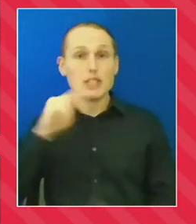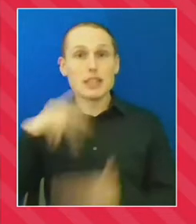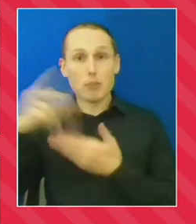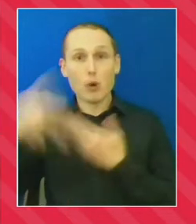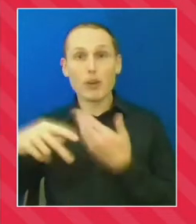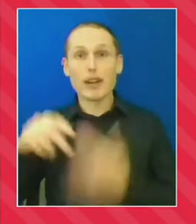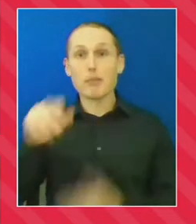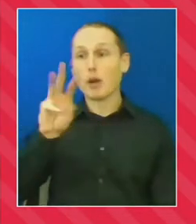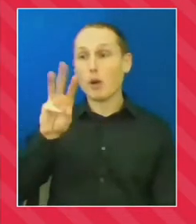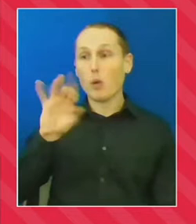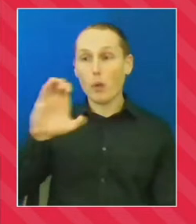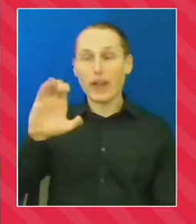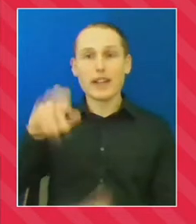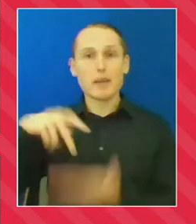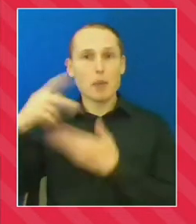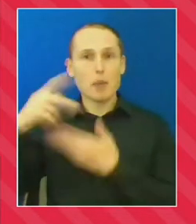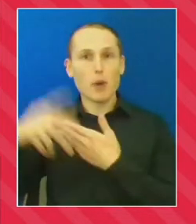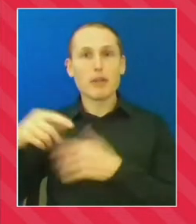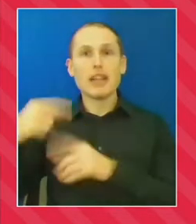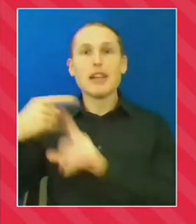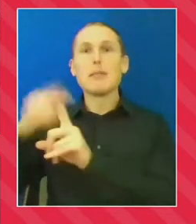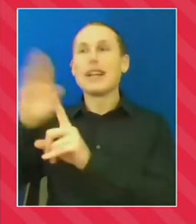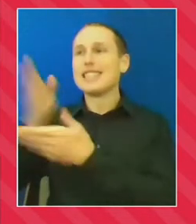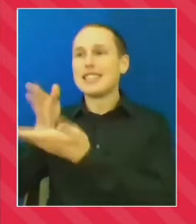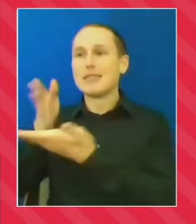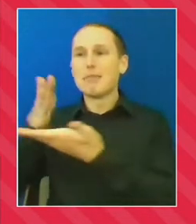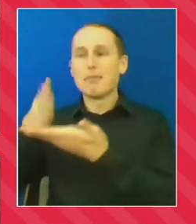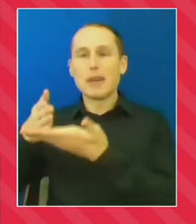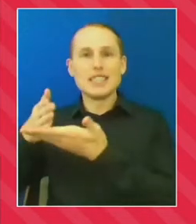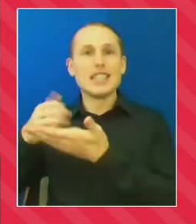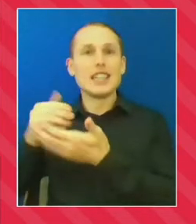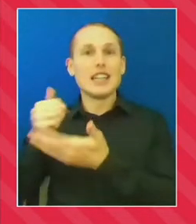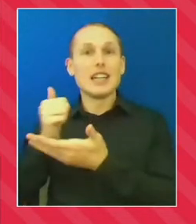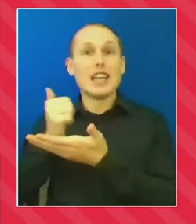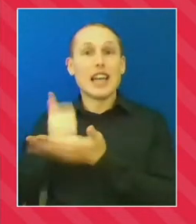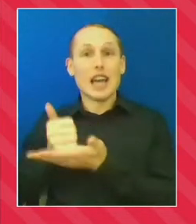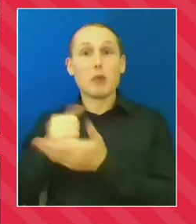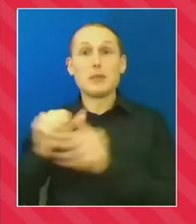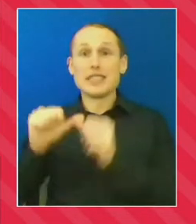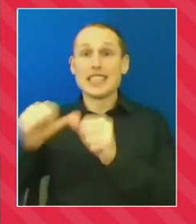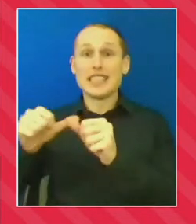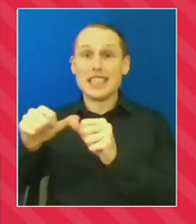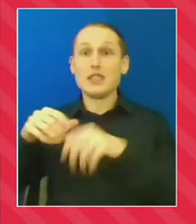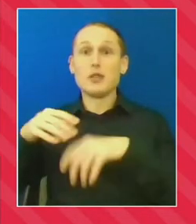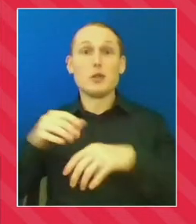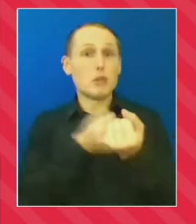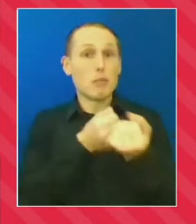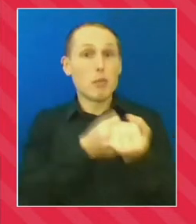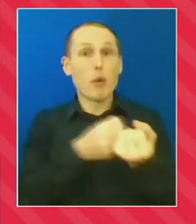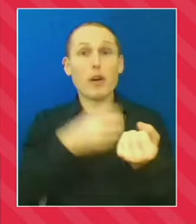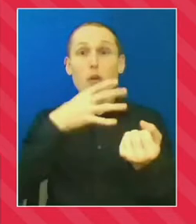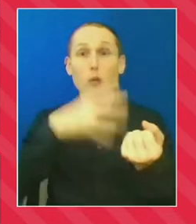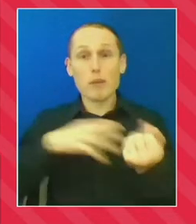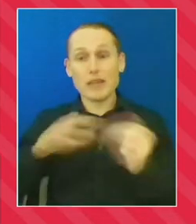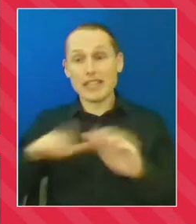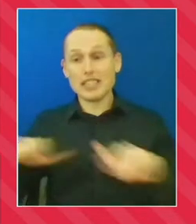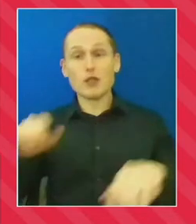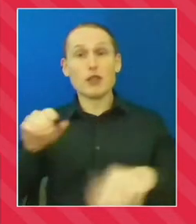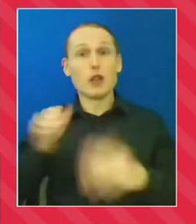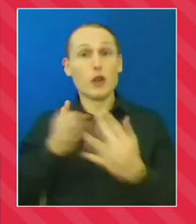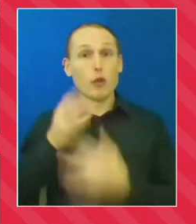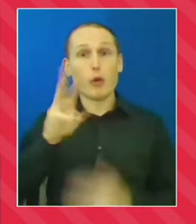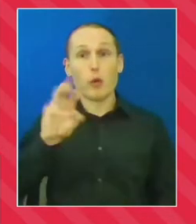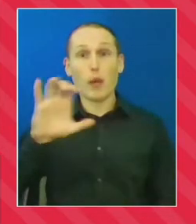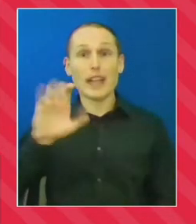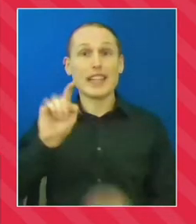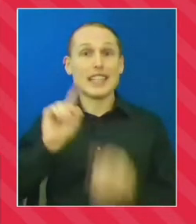also continues the enhanced cash value benefits through 2023 for women and children in WIC. And I'm particularly excited that the